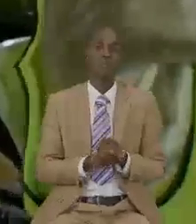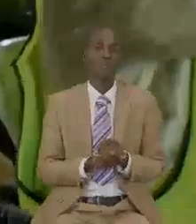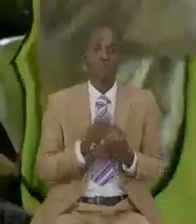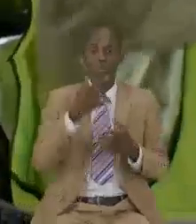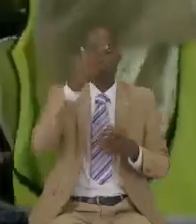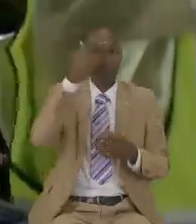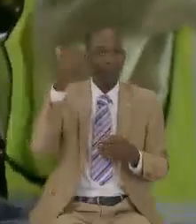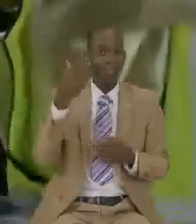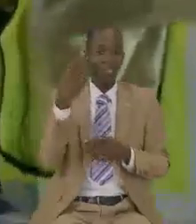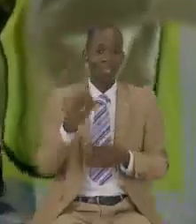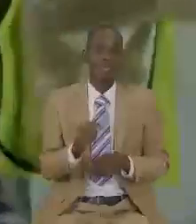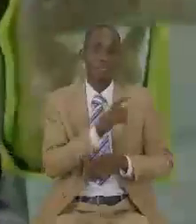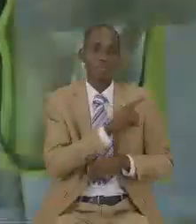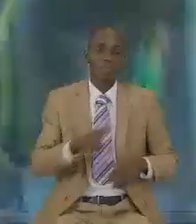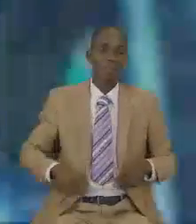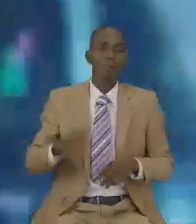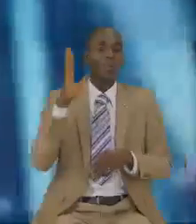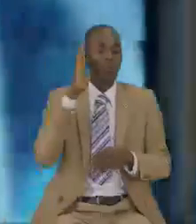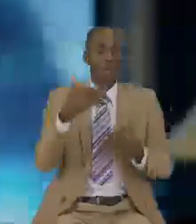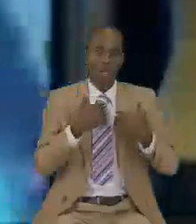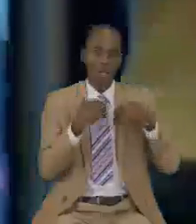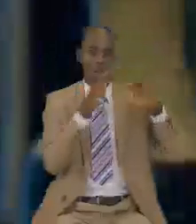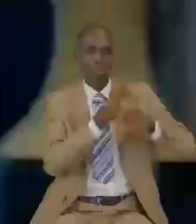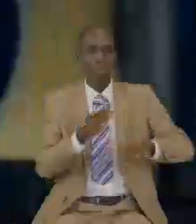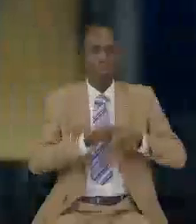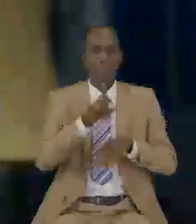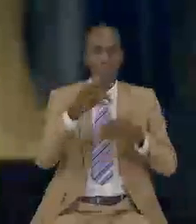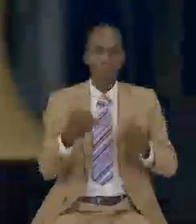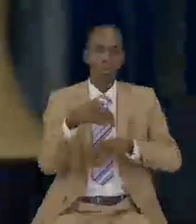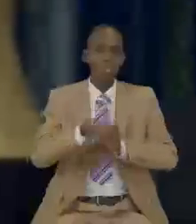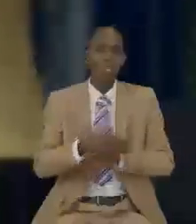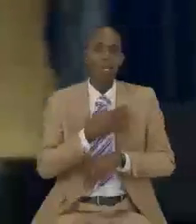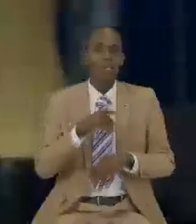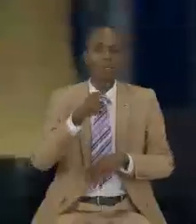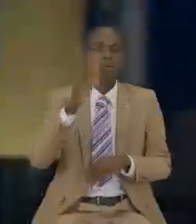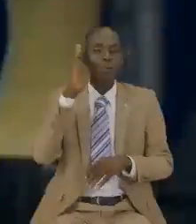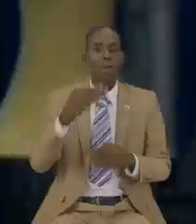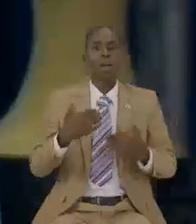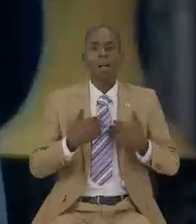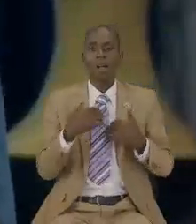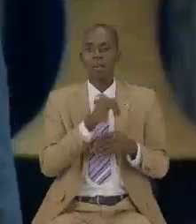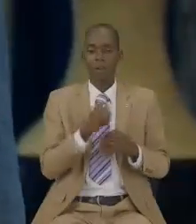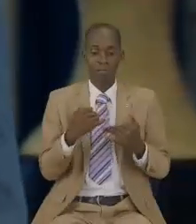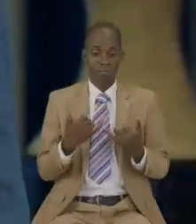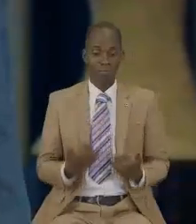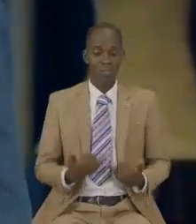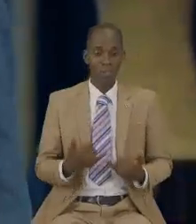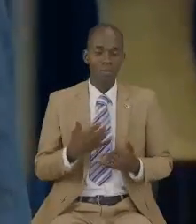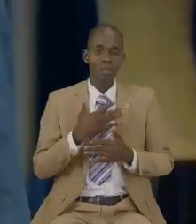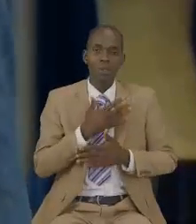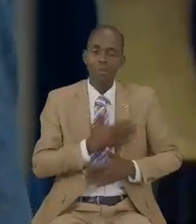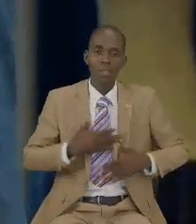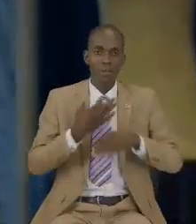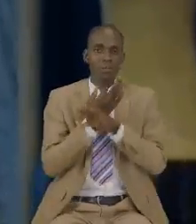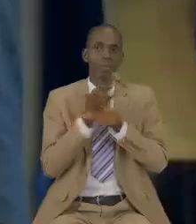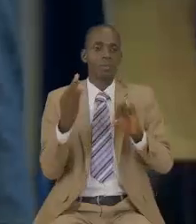Because the Lord will have pity on you tonight. And you'll have a present, pleasant freedom.